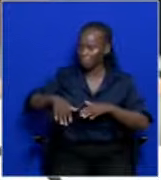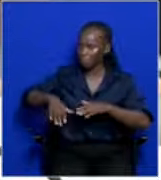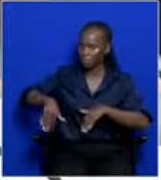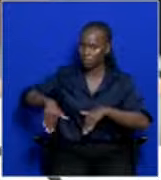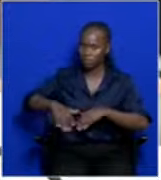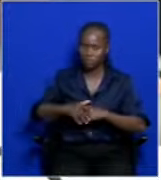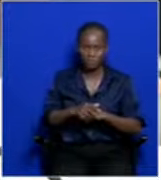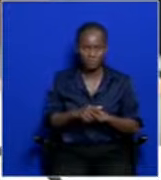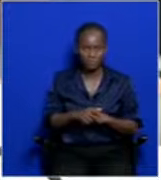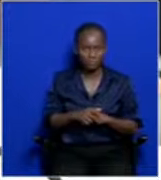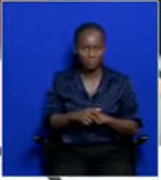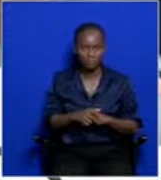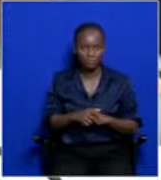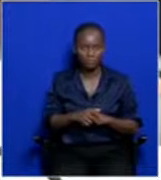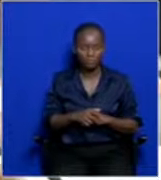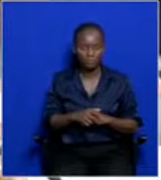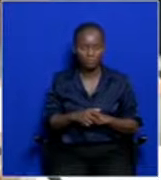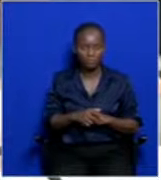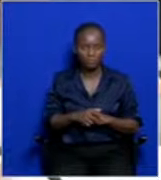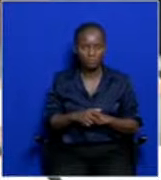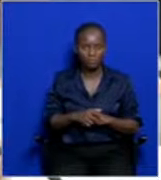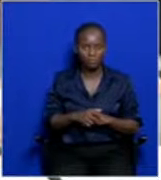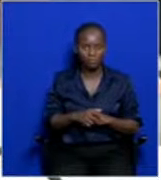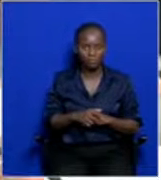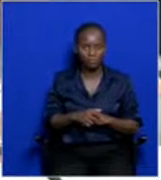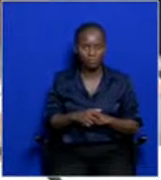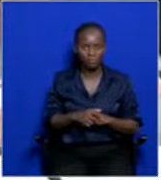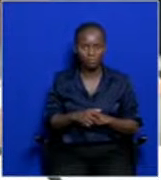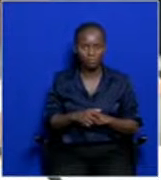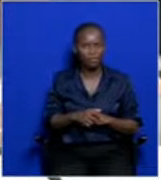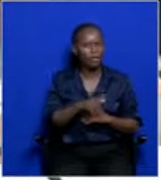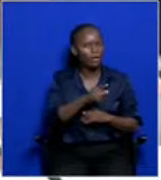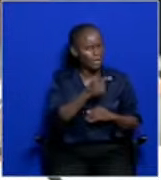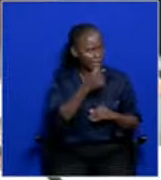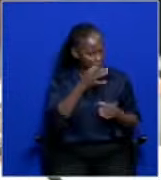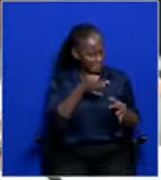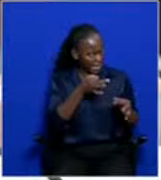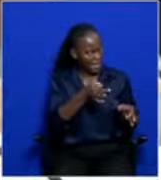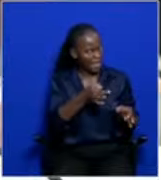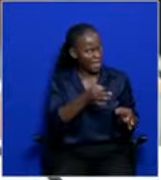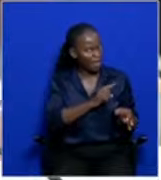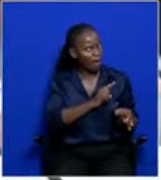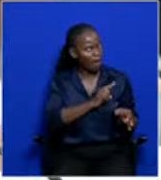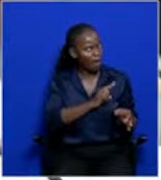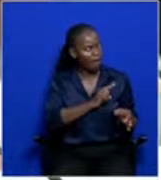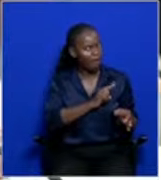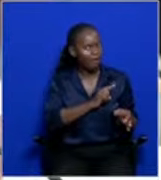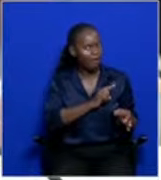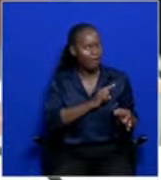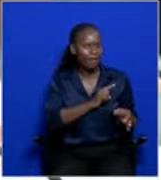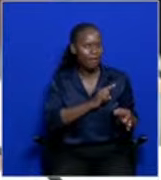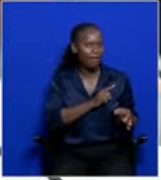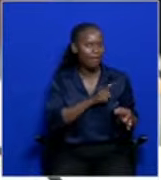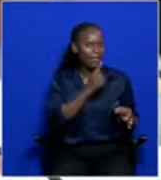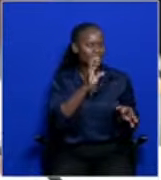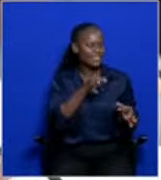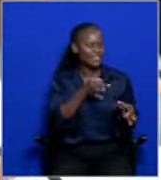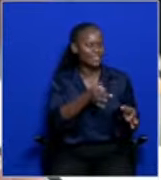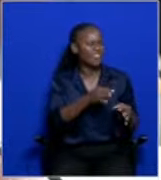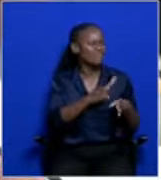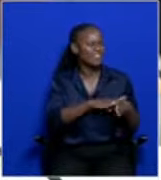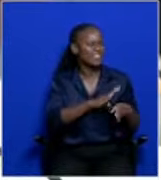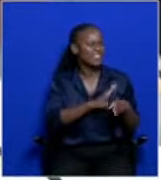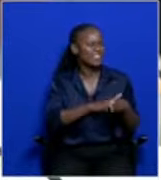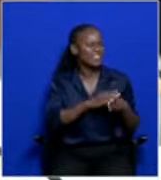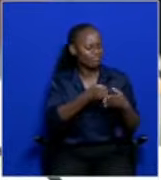Okay. And how do you explain the delay? You say acknowledge the delay in the investigation. What are the reasons that there has been a